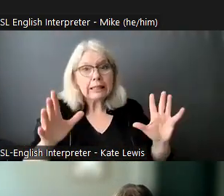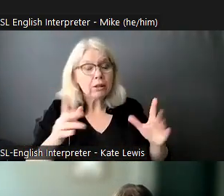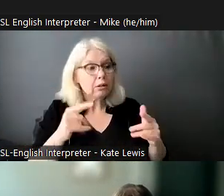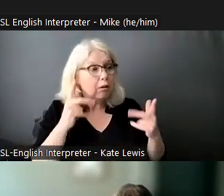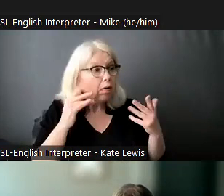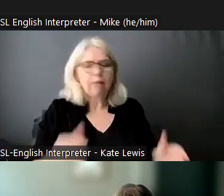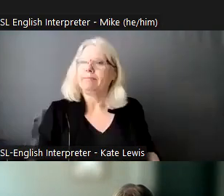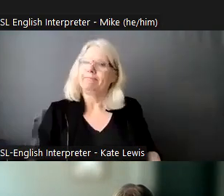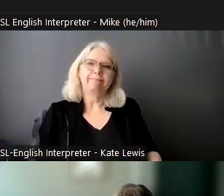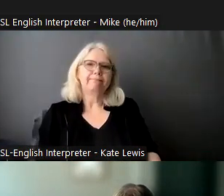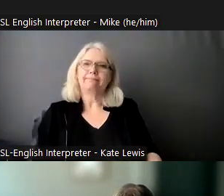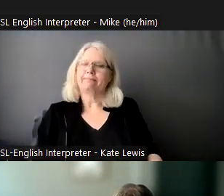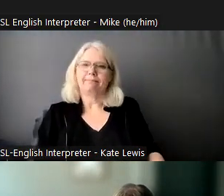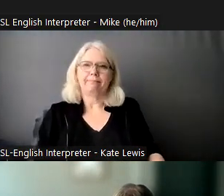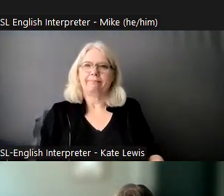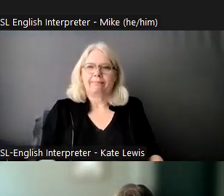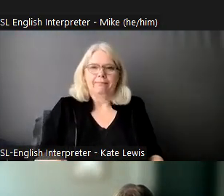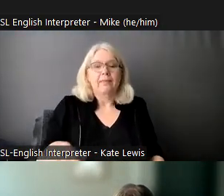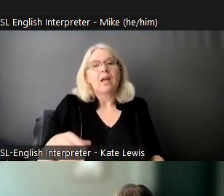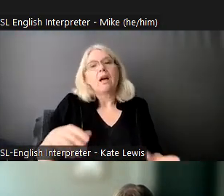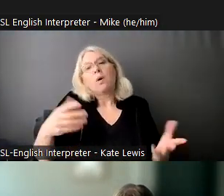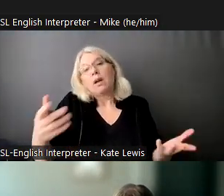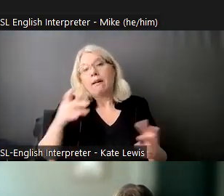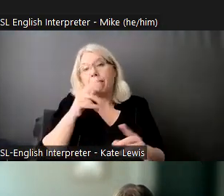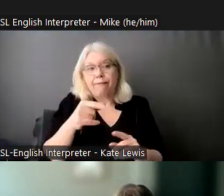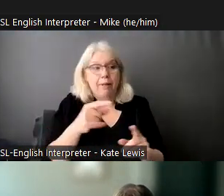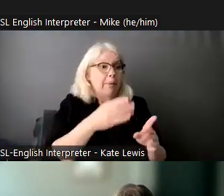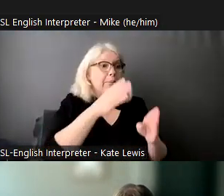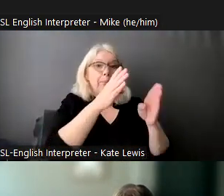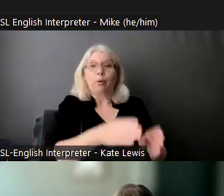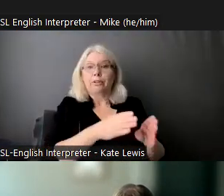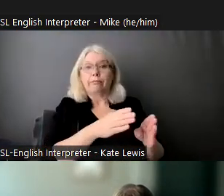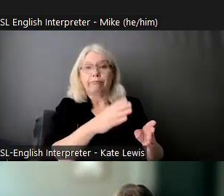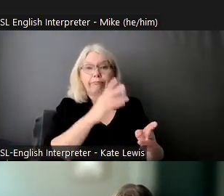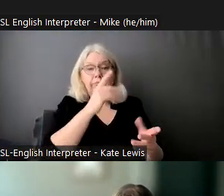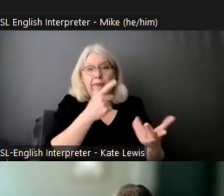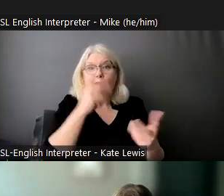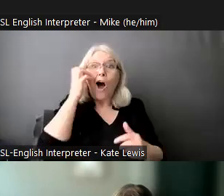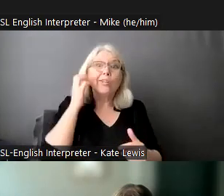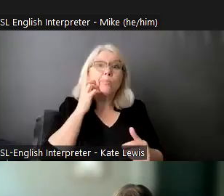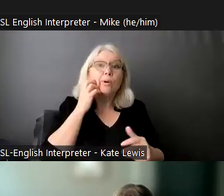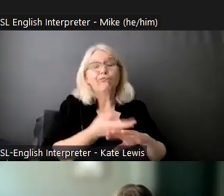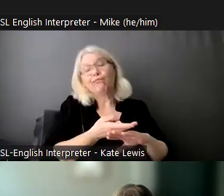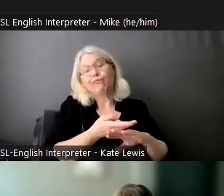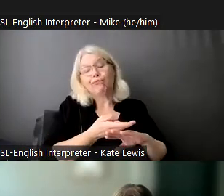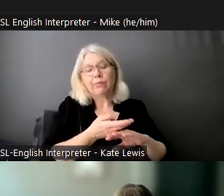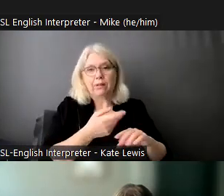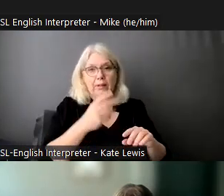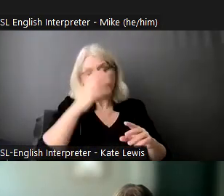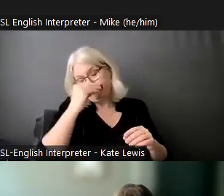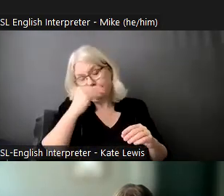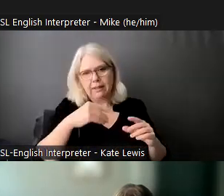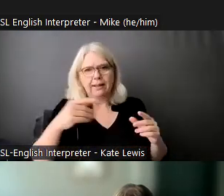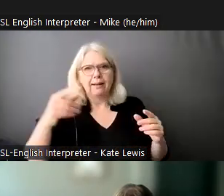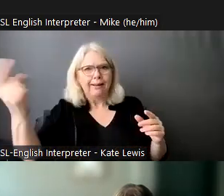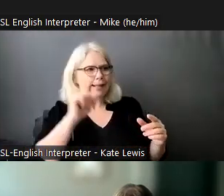attorney. Obviously, if they're brought into a hospital and a person's unconscious in front of them, that person's not signing the document. So there is a little bit of give